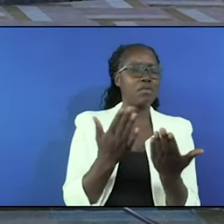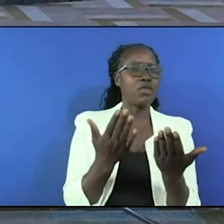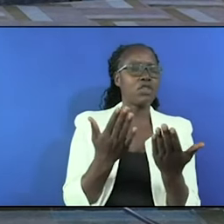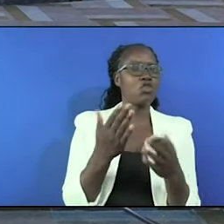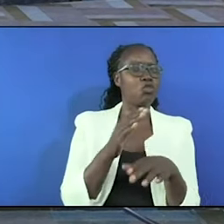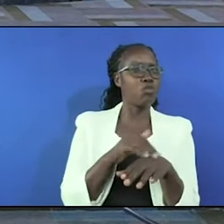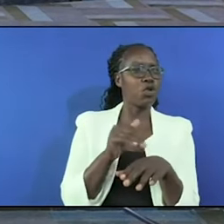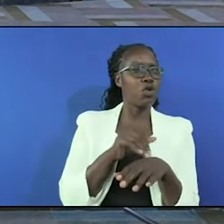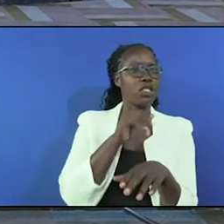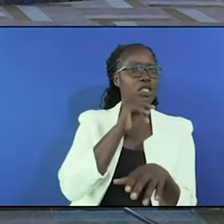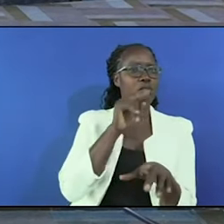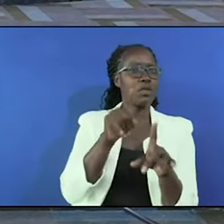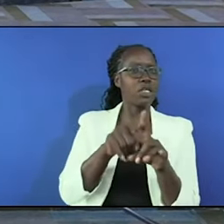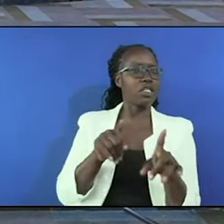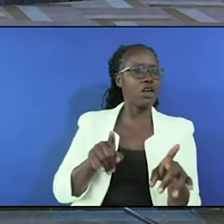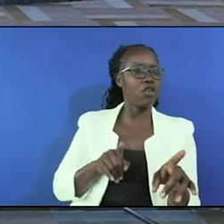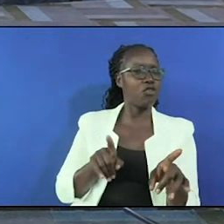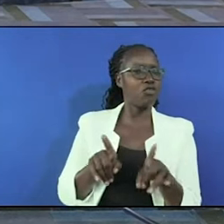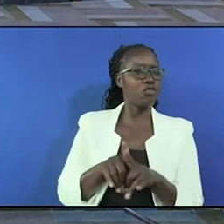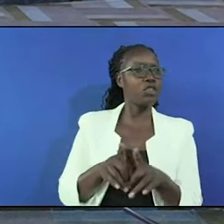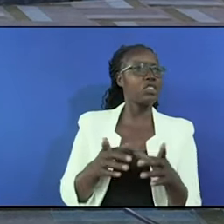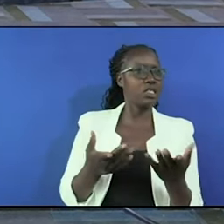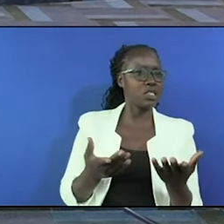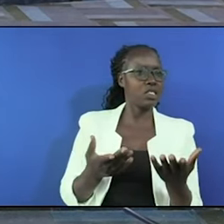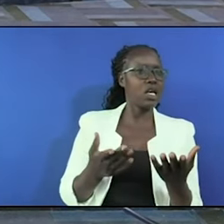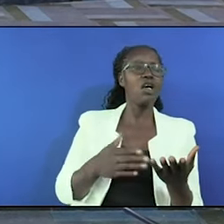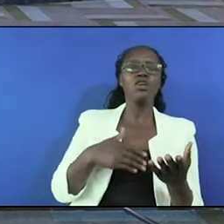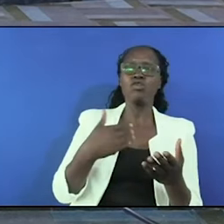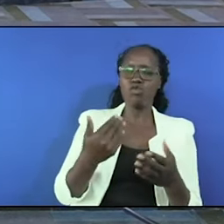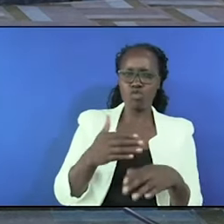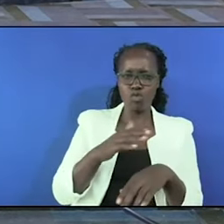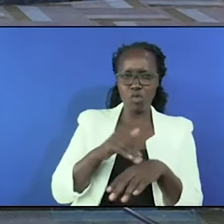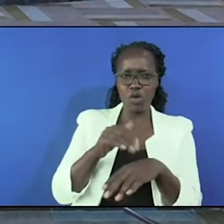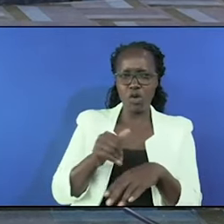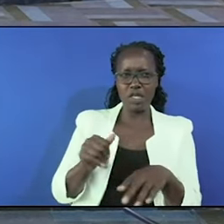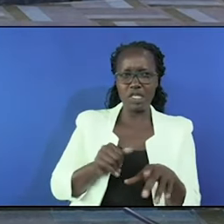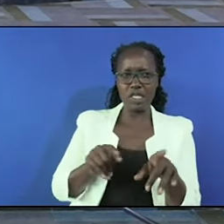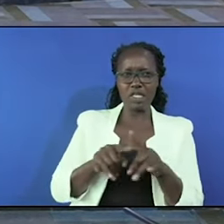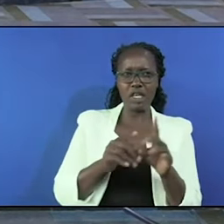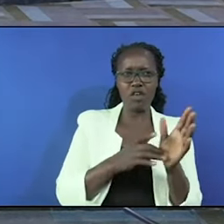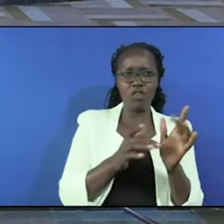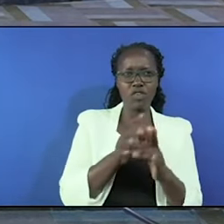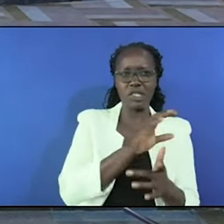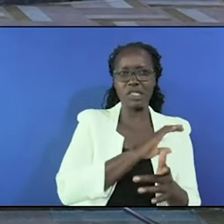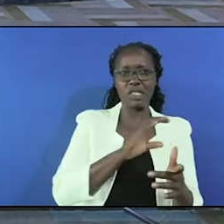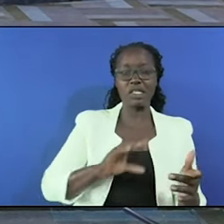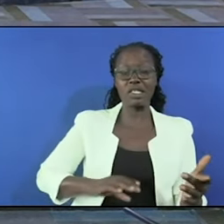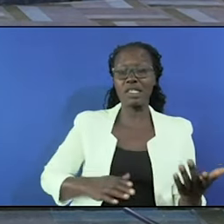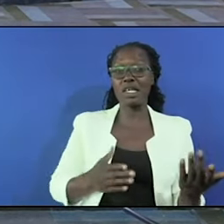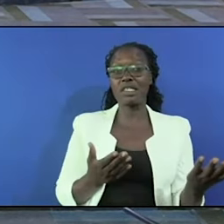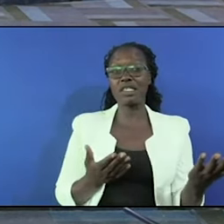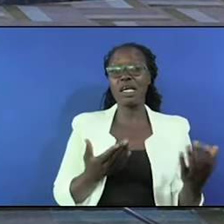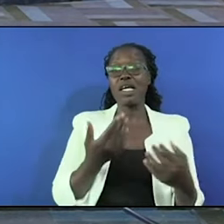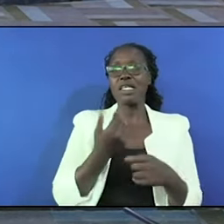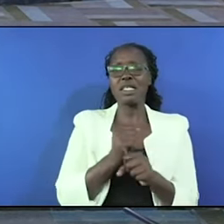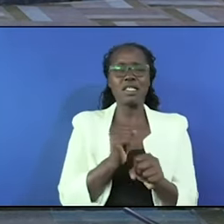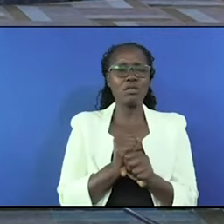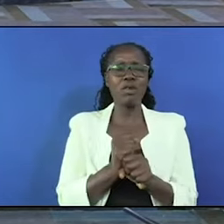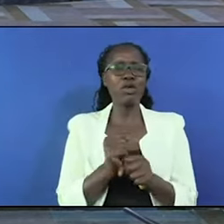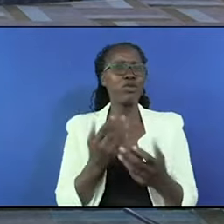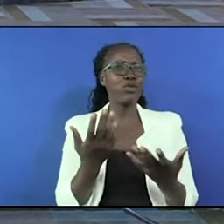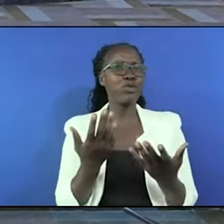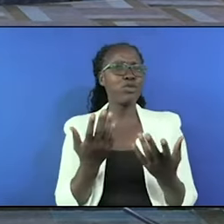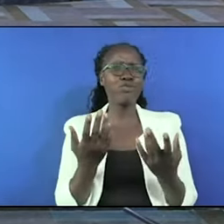a brother of Jesus, to be called a sister of Jesus Christ? Doesn't it make you